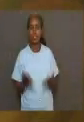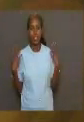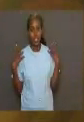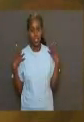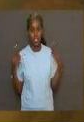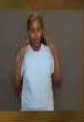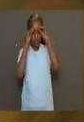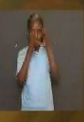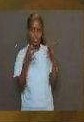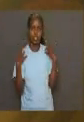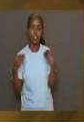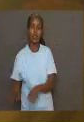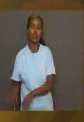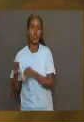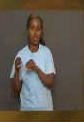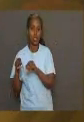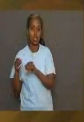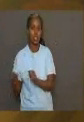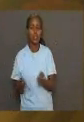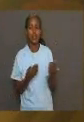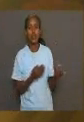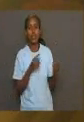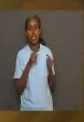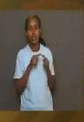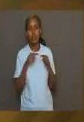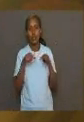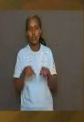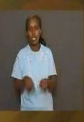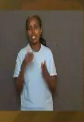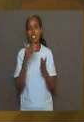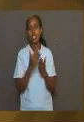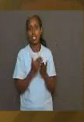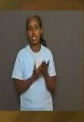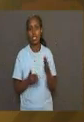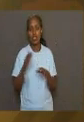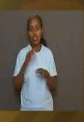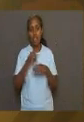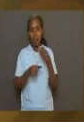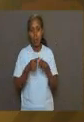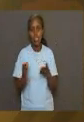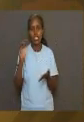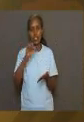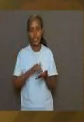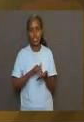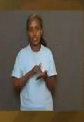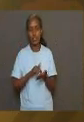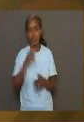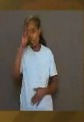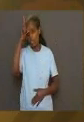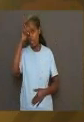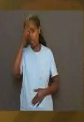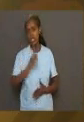Hello teacher, hello students. Welcome to today's lesson about the revision on